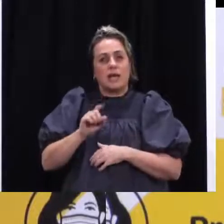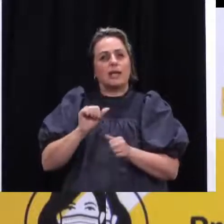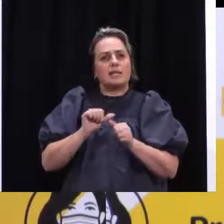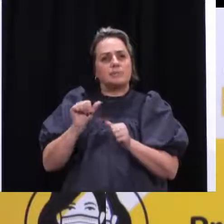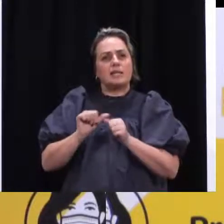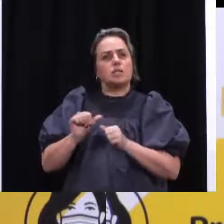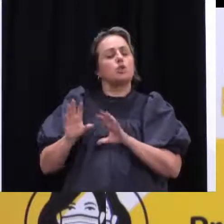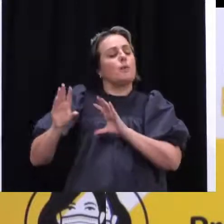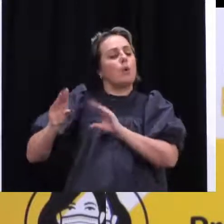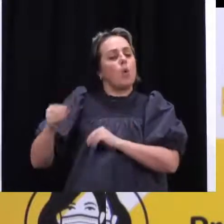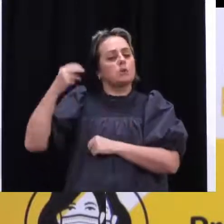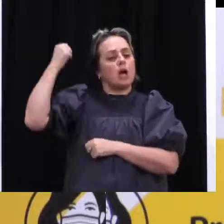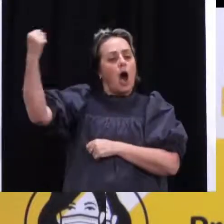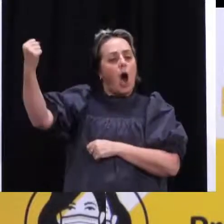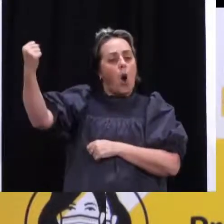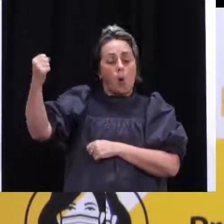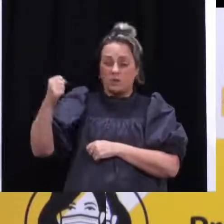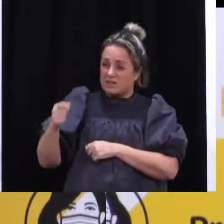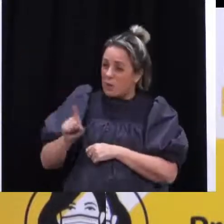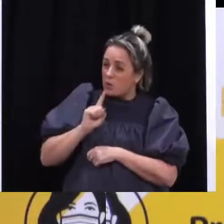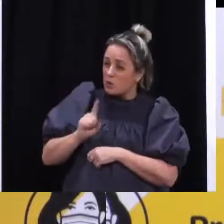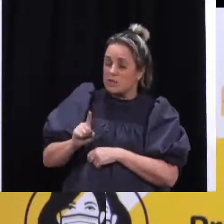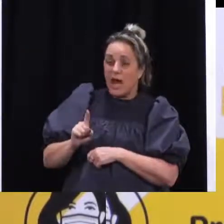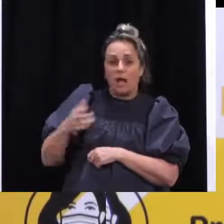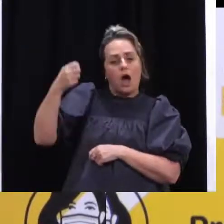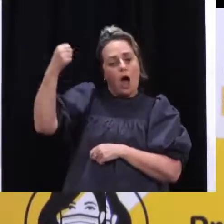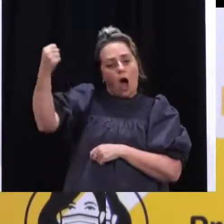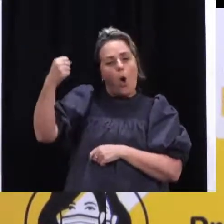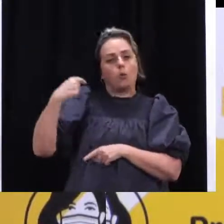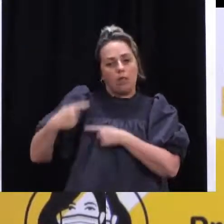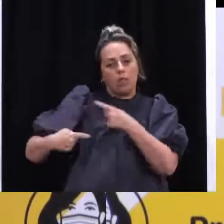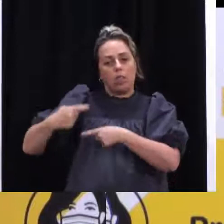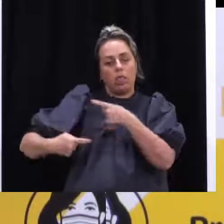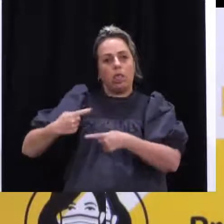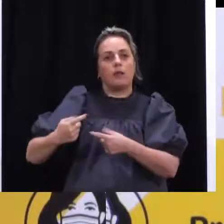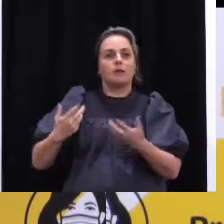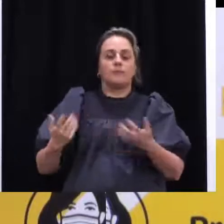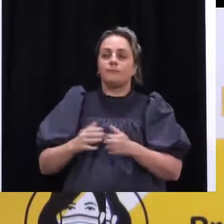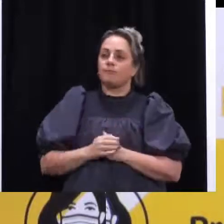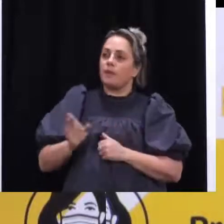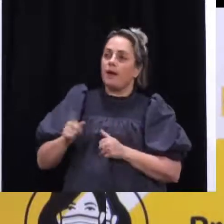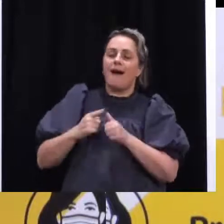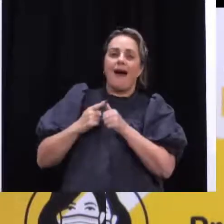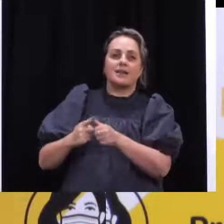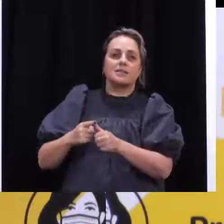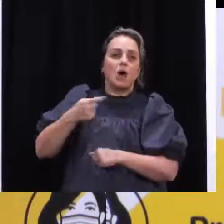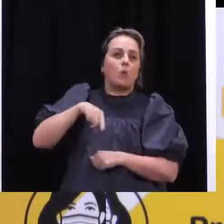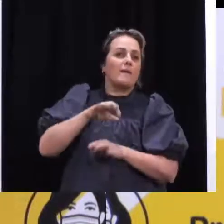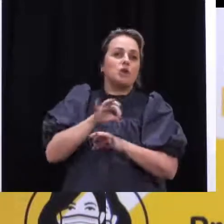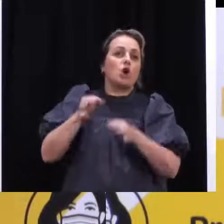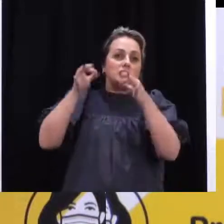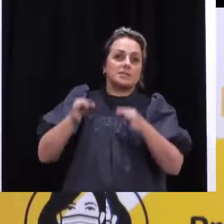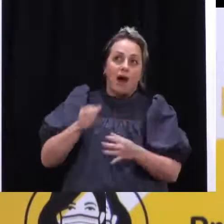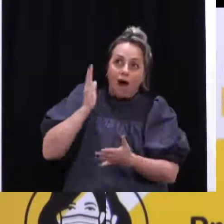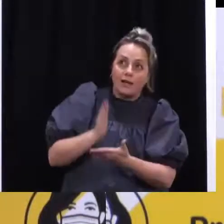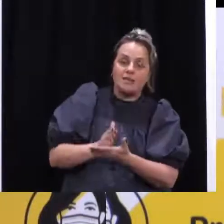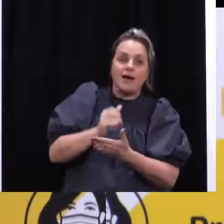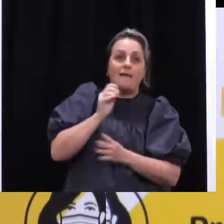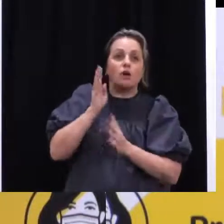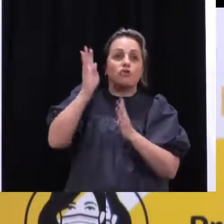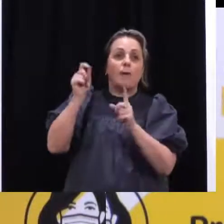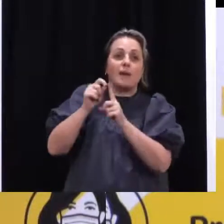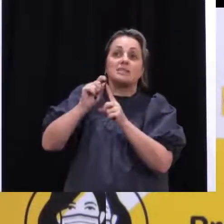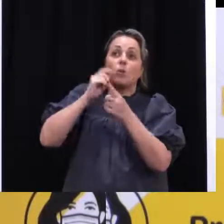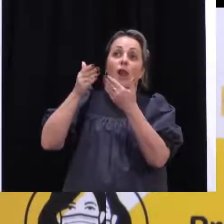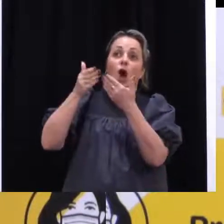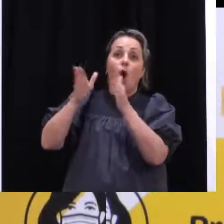continue to pause that opening for them? Look, we haven't made a decision on whether the Crown Plaza will be able to open for